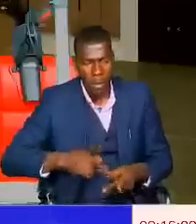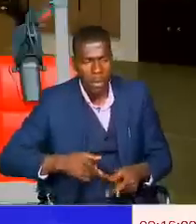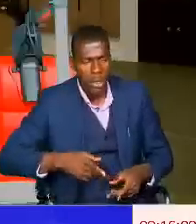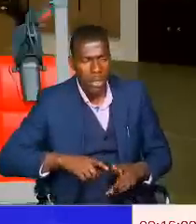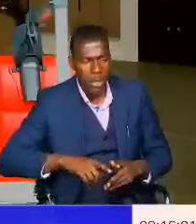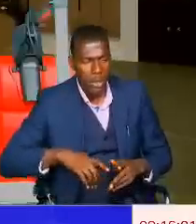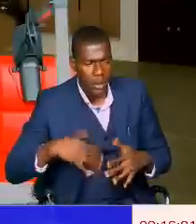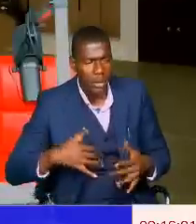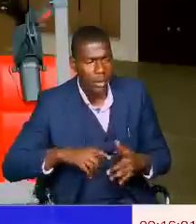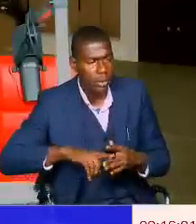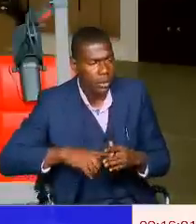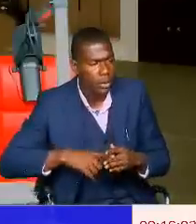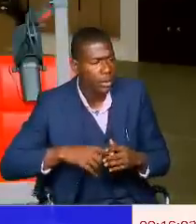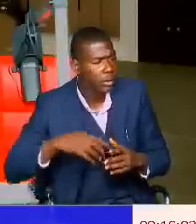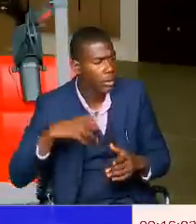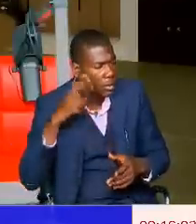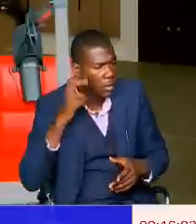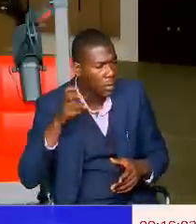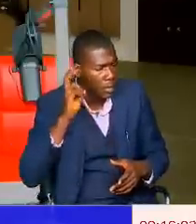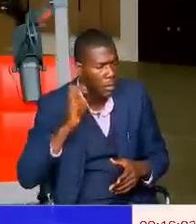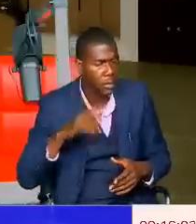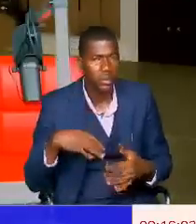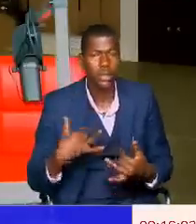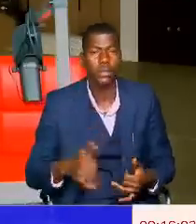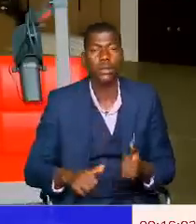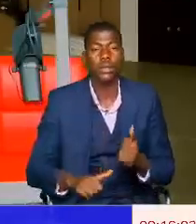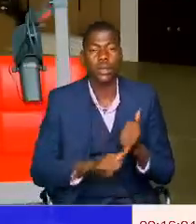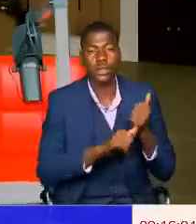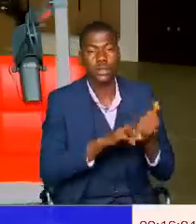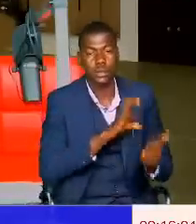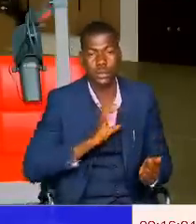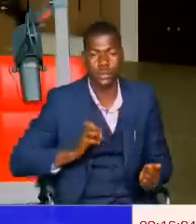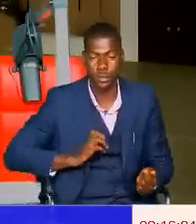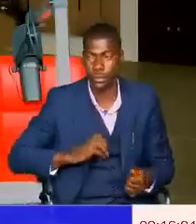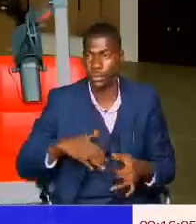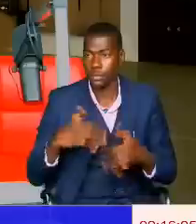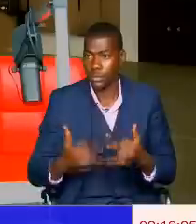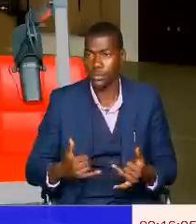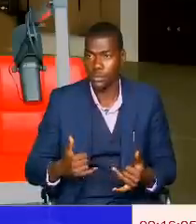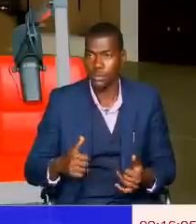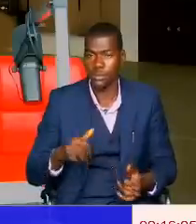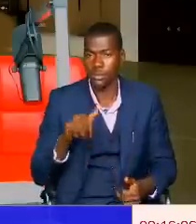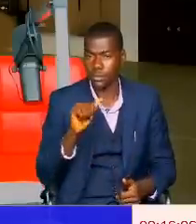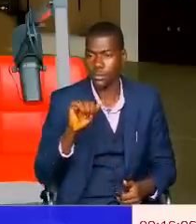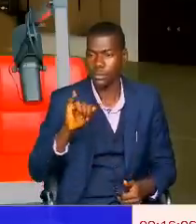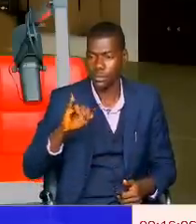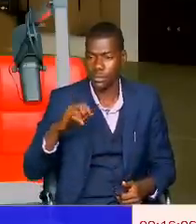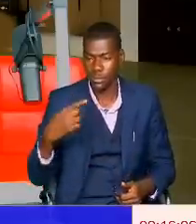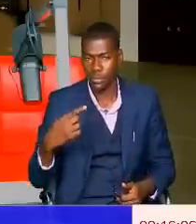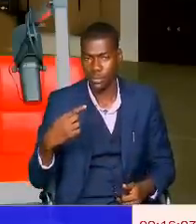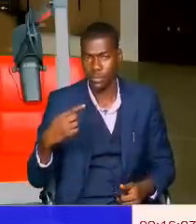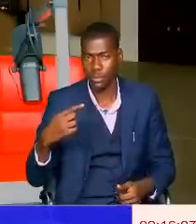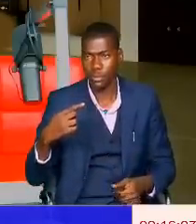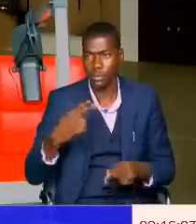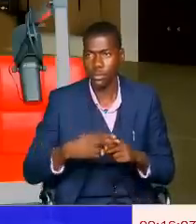that. DC now. Now AIG, I've been a DIG. AIG. AIG who?